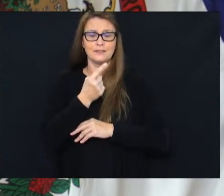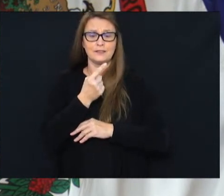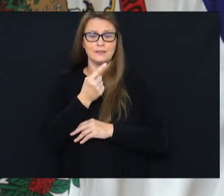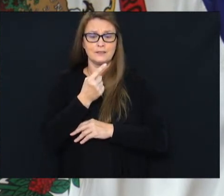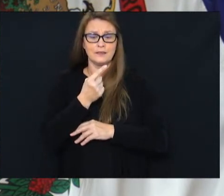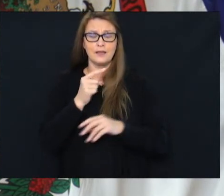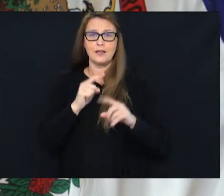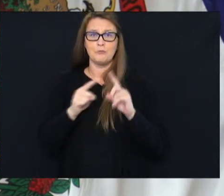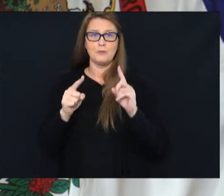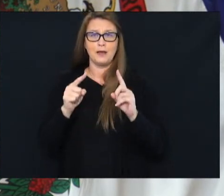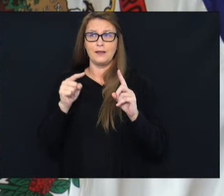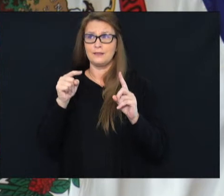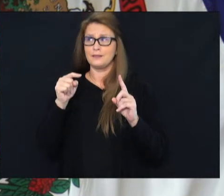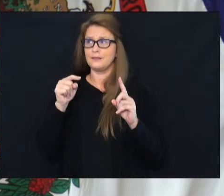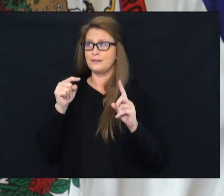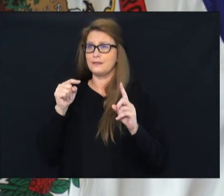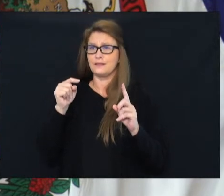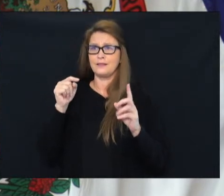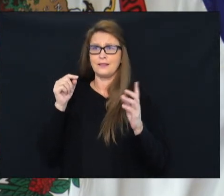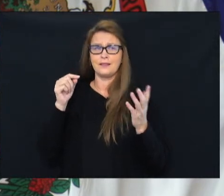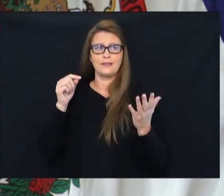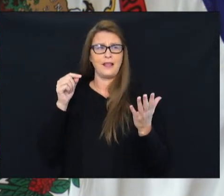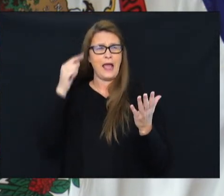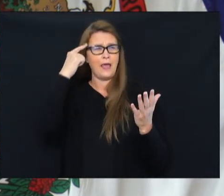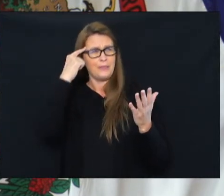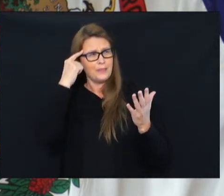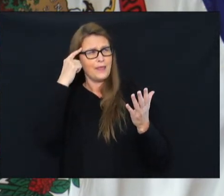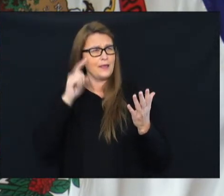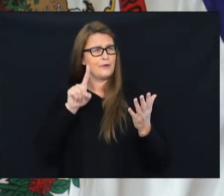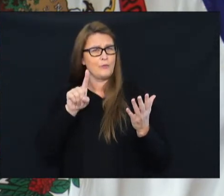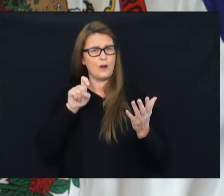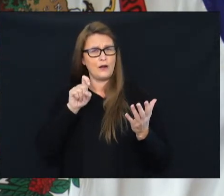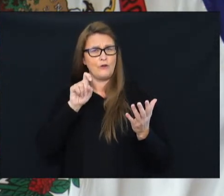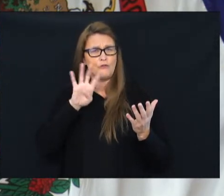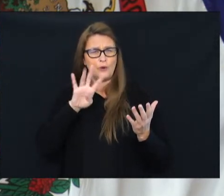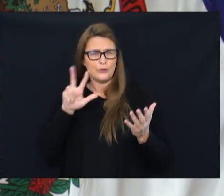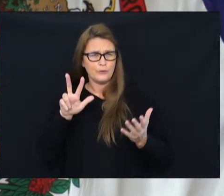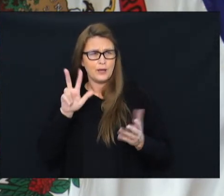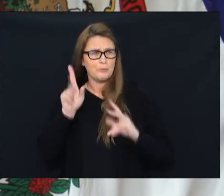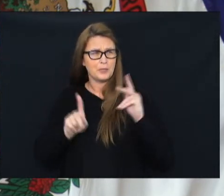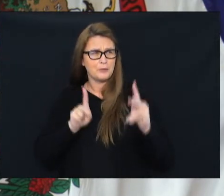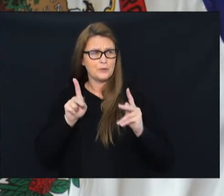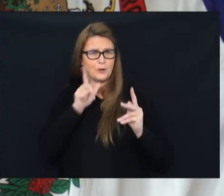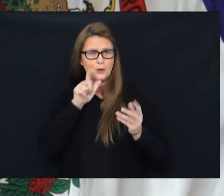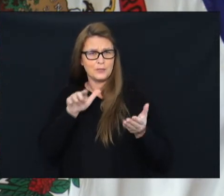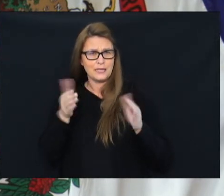it's astronomical to think. I think there was 143 folks that we lost here,